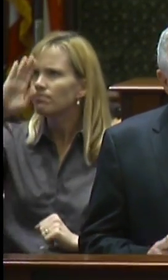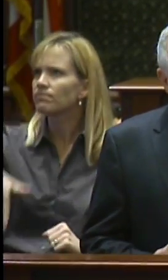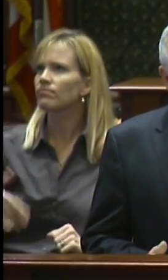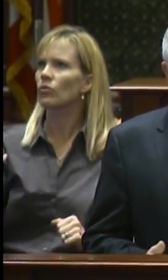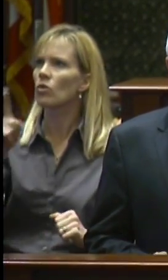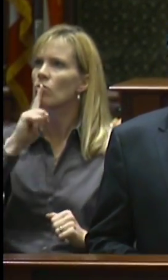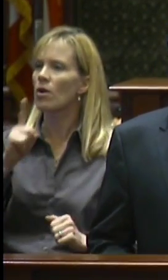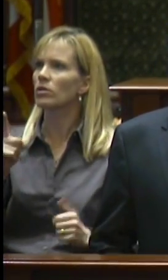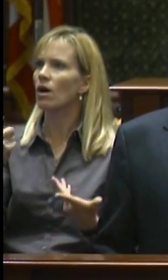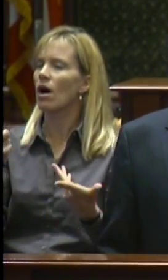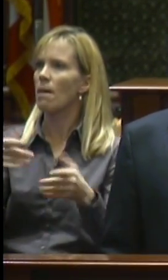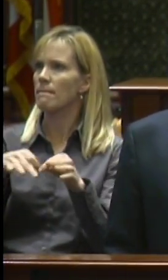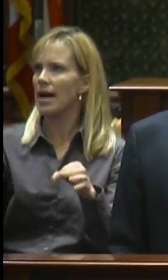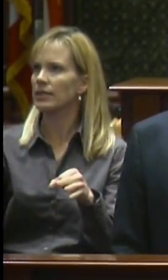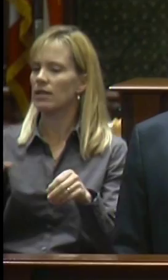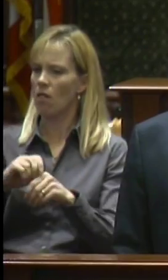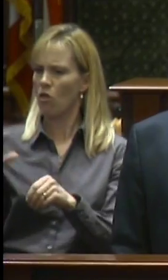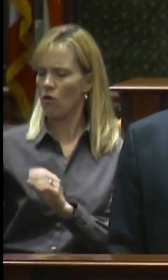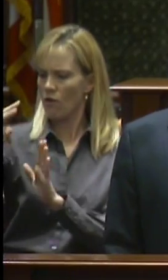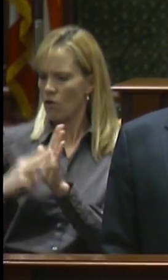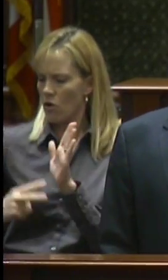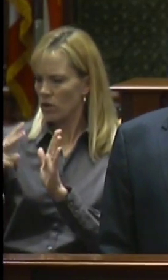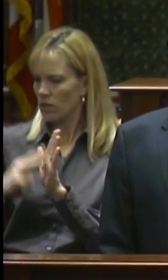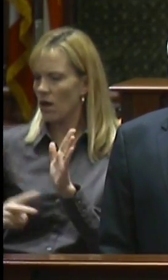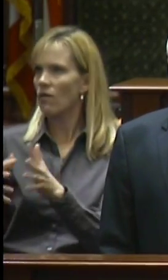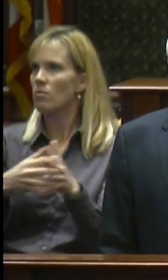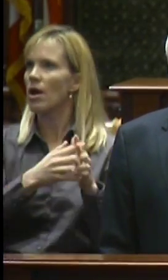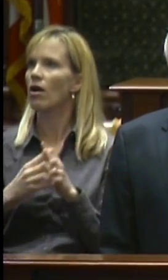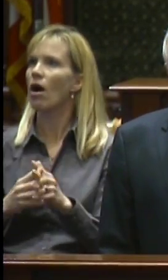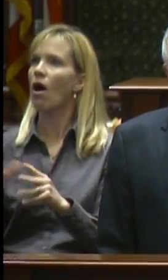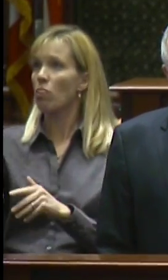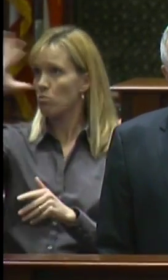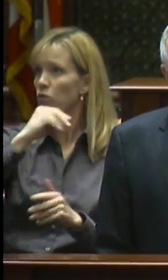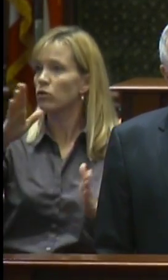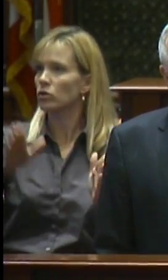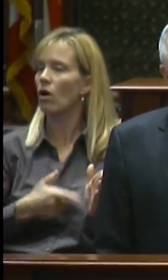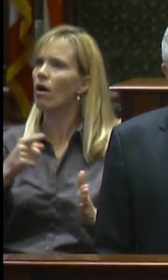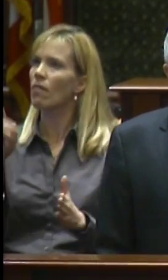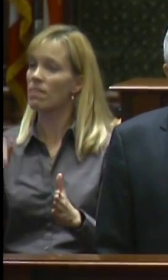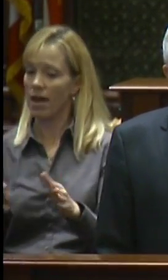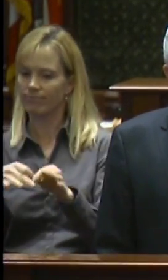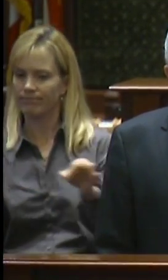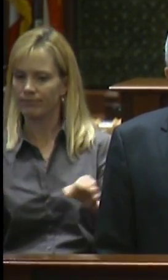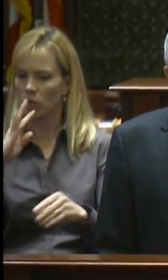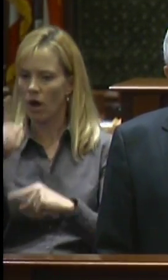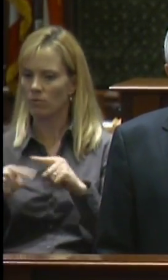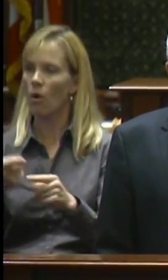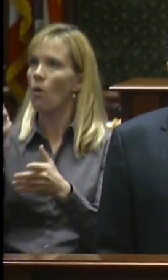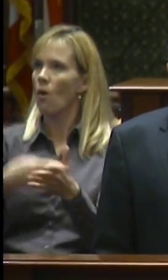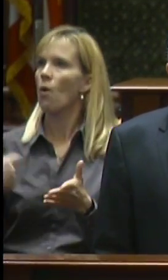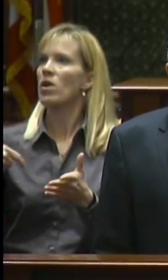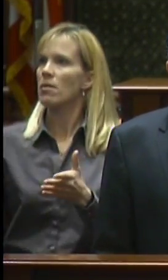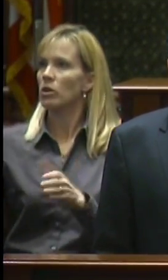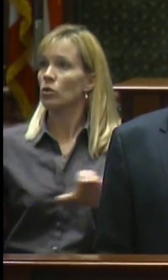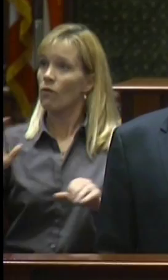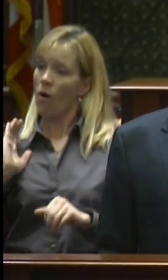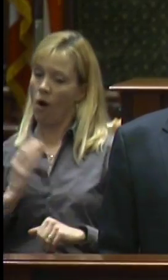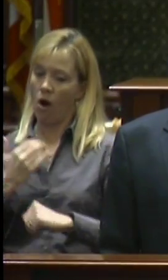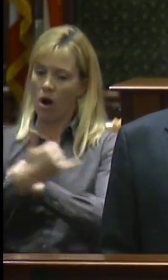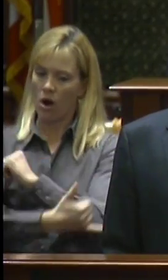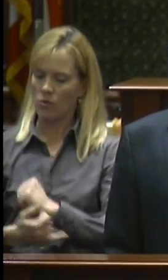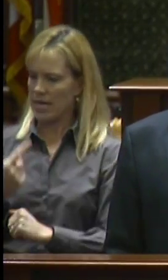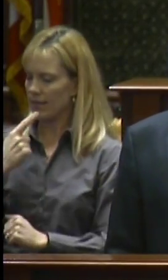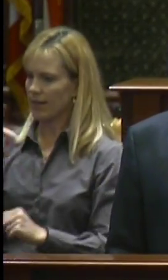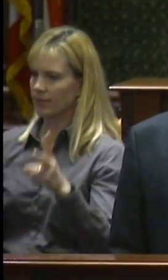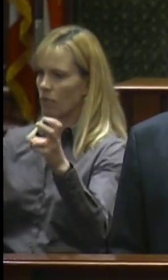there is a passage in the third verse of America the Beautiful that talks about what we have to do for our country. And it